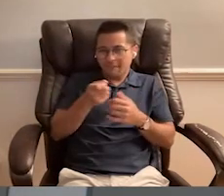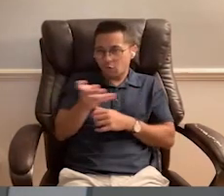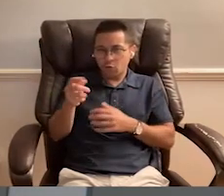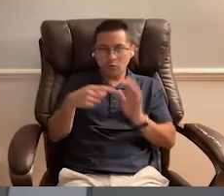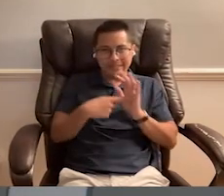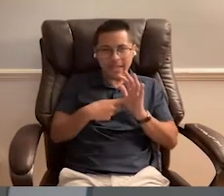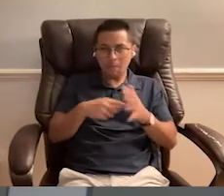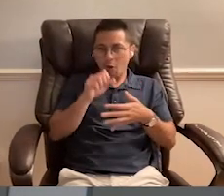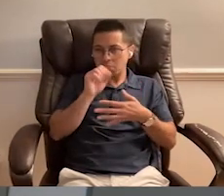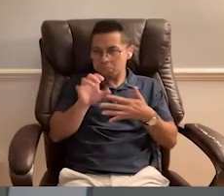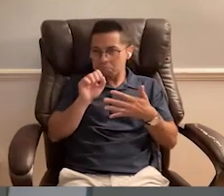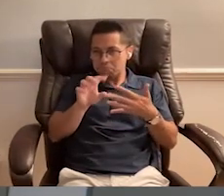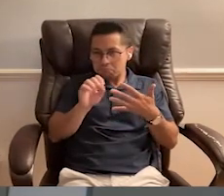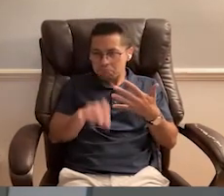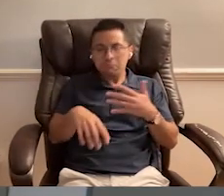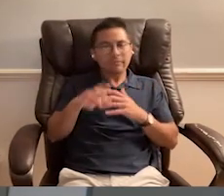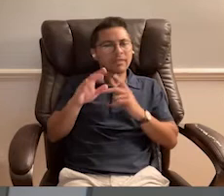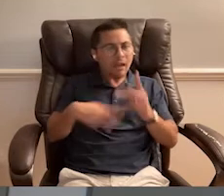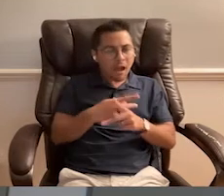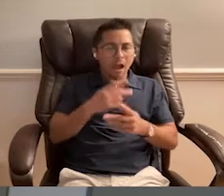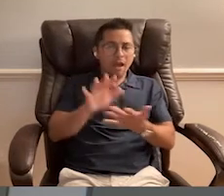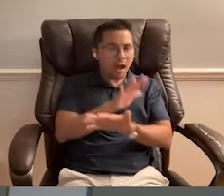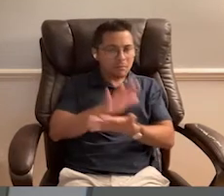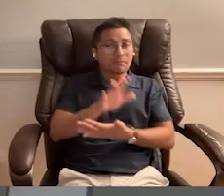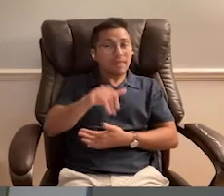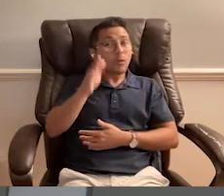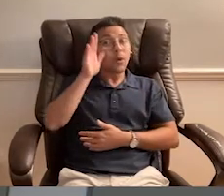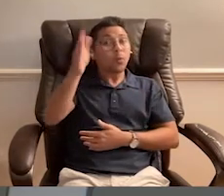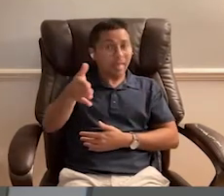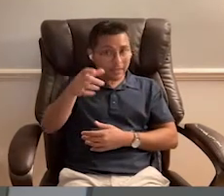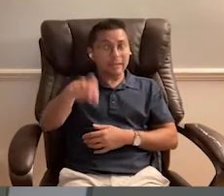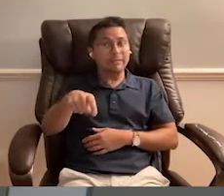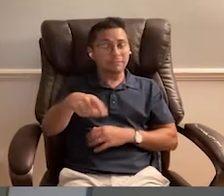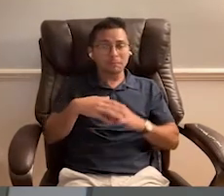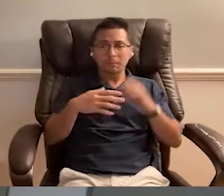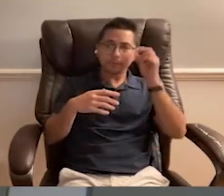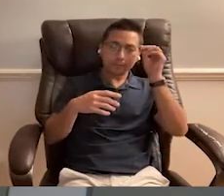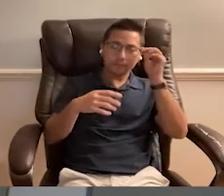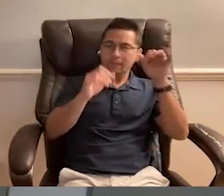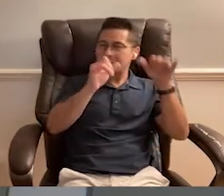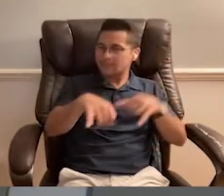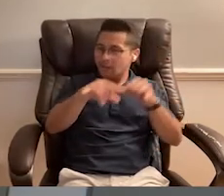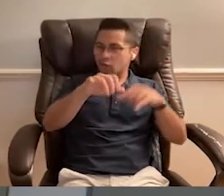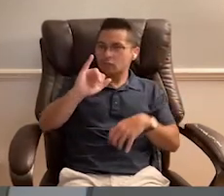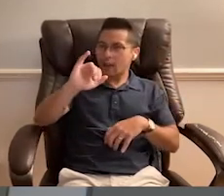right now, these are just some of the examples of the types of documentation that we will